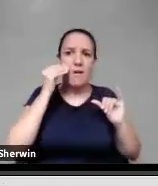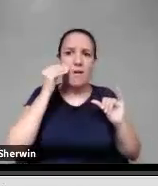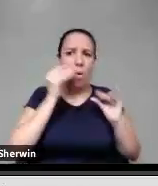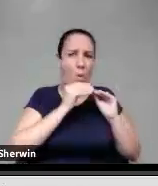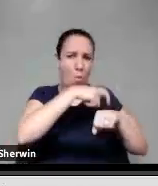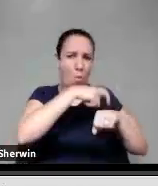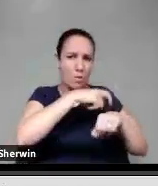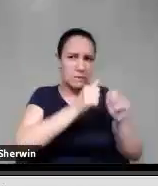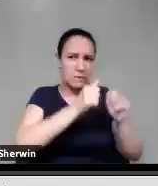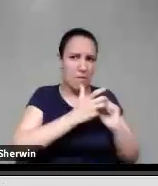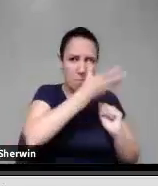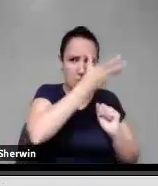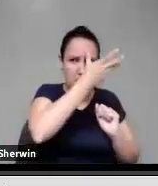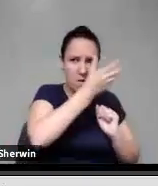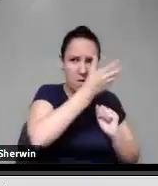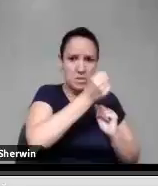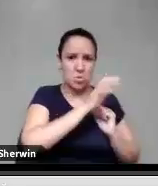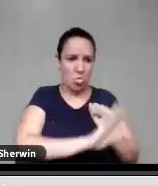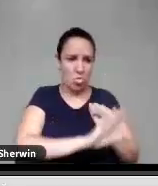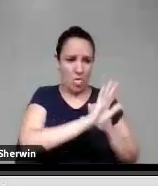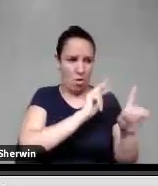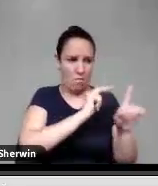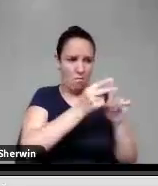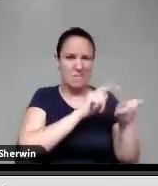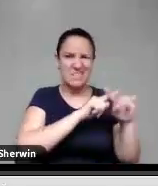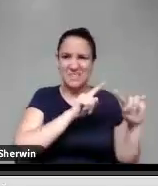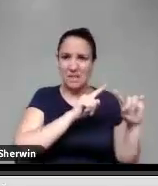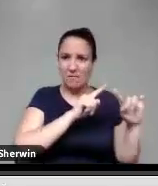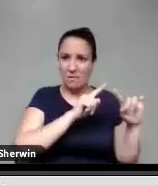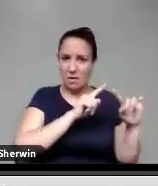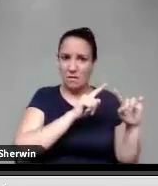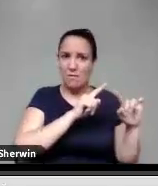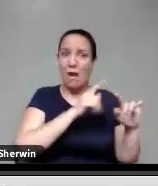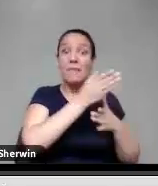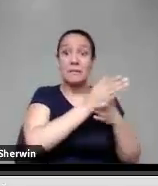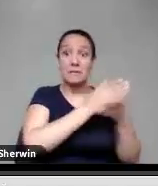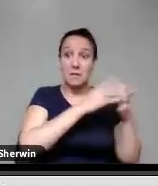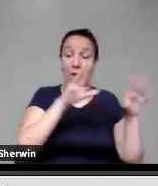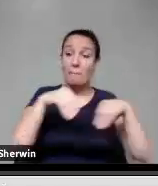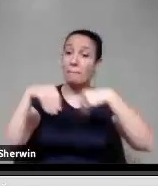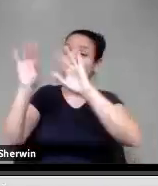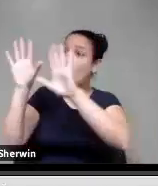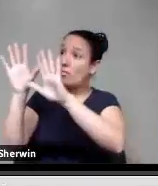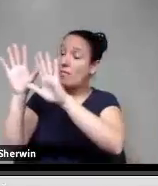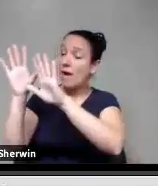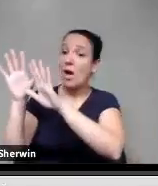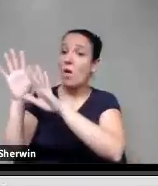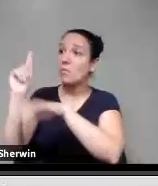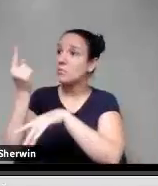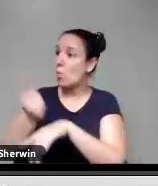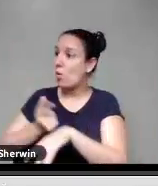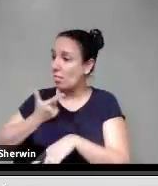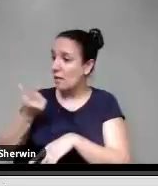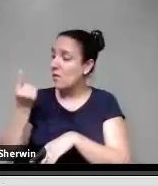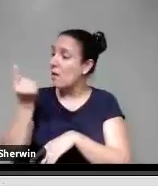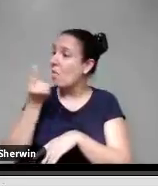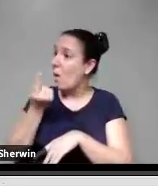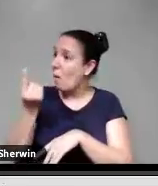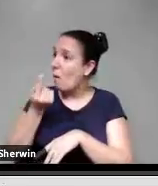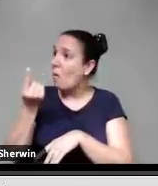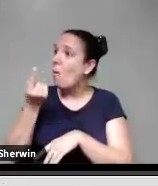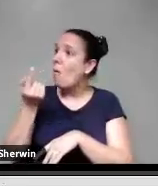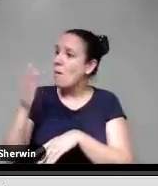they want from the library. But you have younger people who move out from their parents' home, and so they're living on their own, and they might have